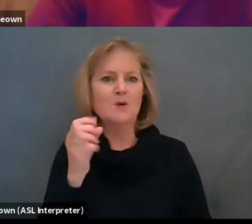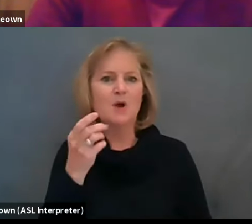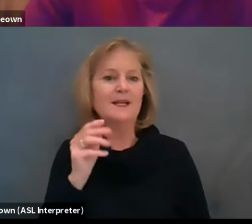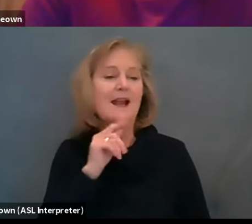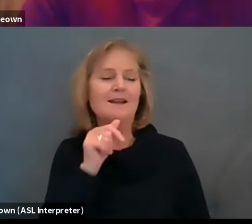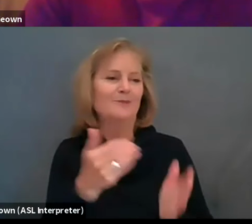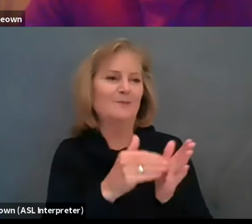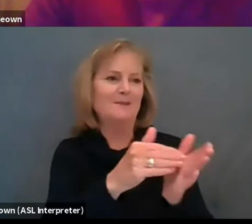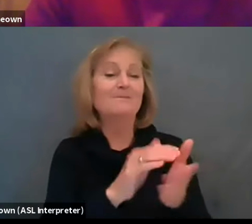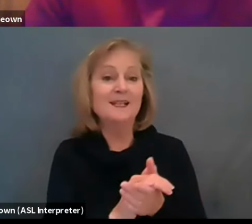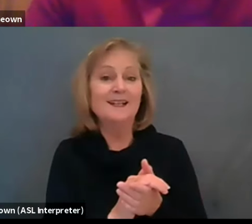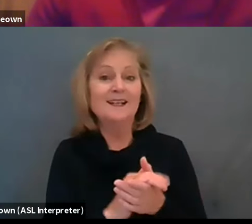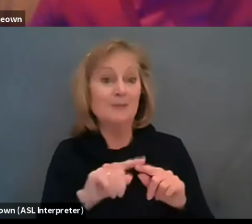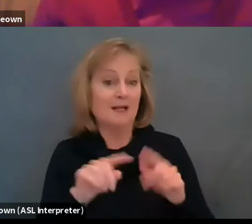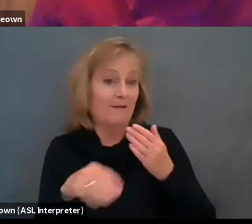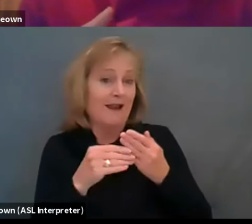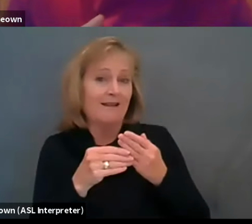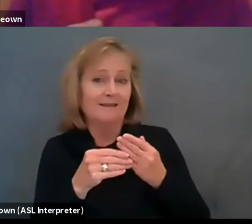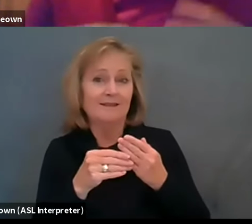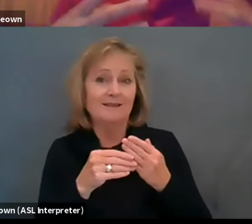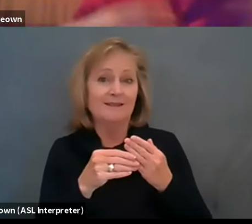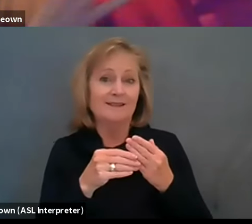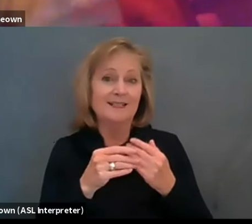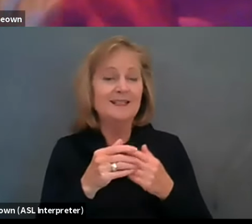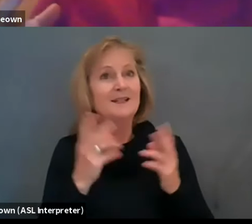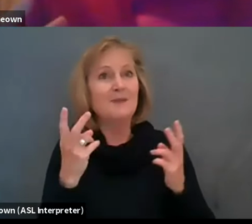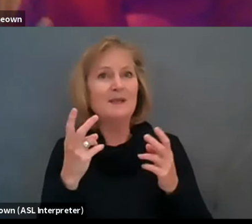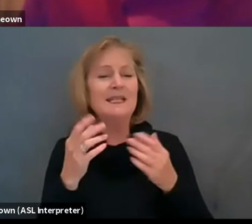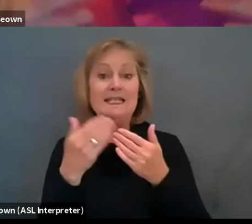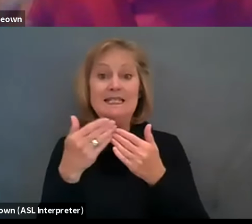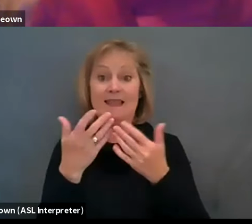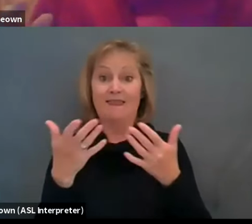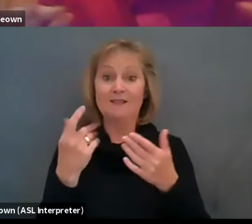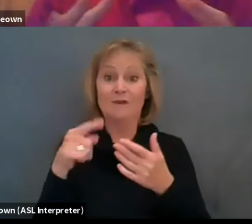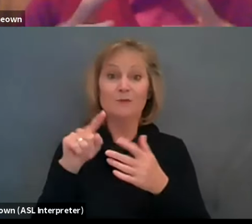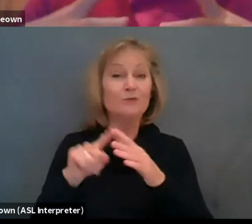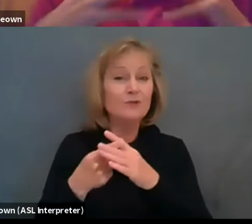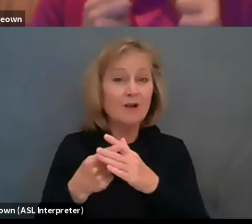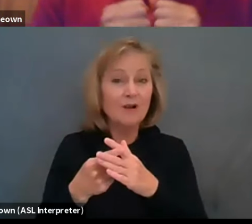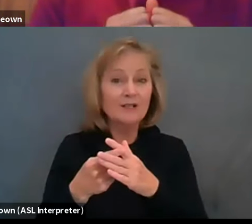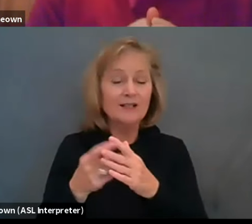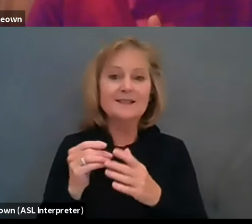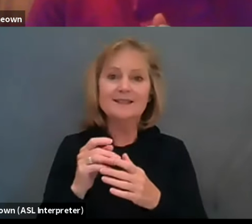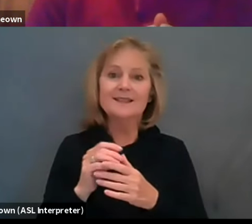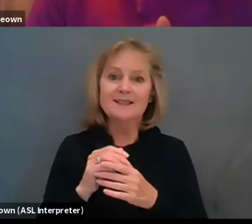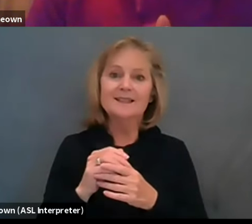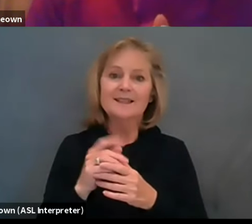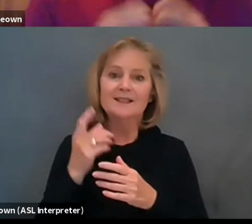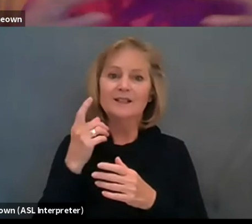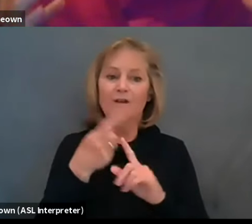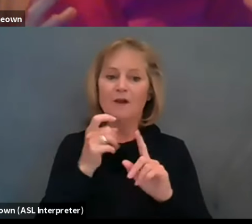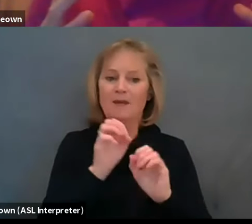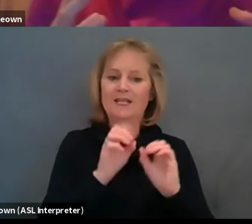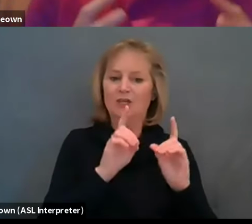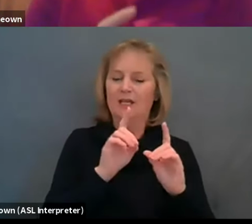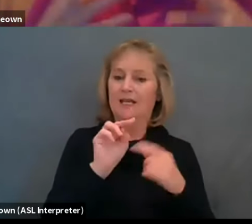repeat them. I was going to add a couple of I suppose, relatively easy things for them to start with, because it is, I guess, from an education NGO